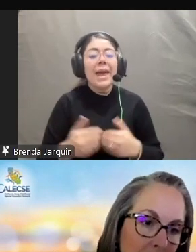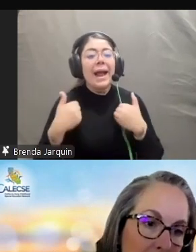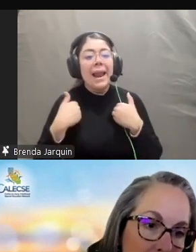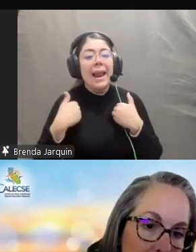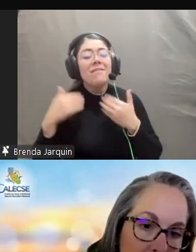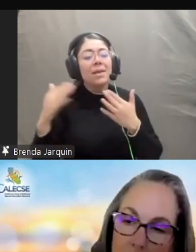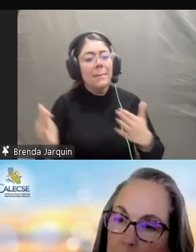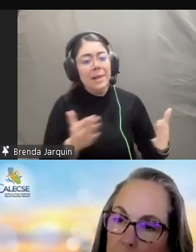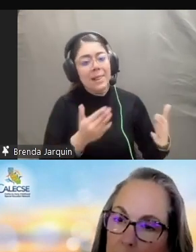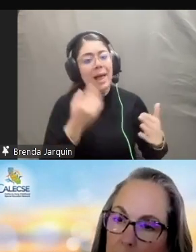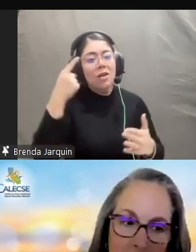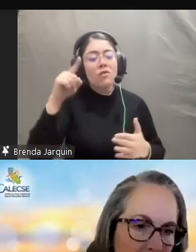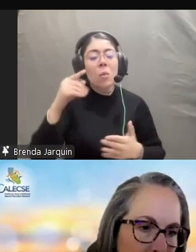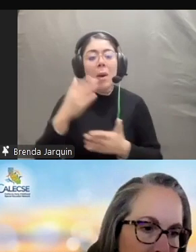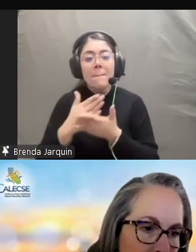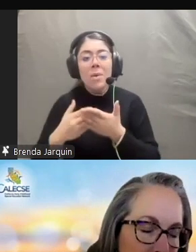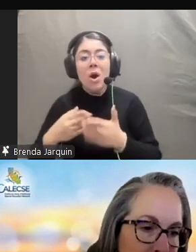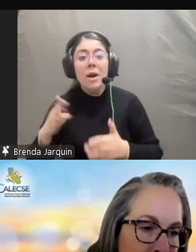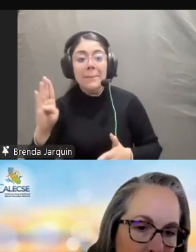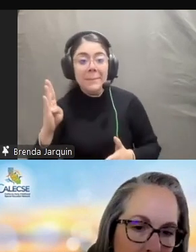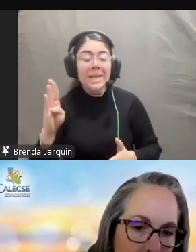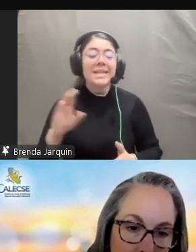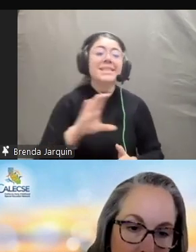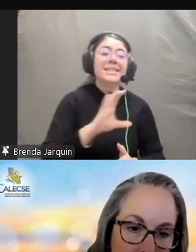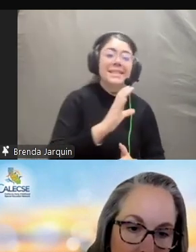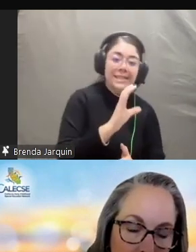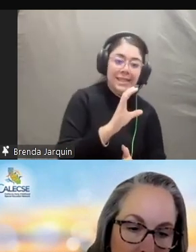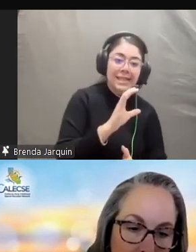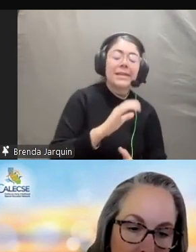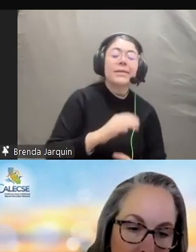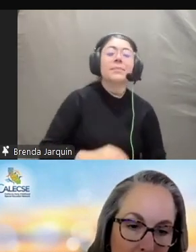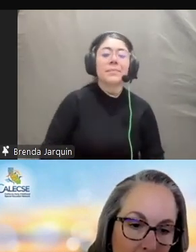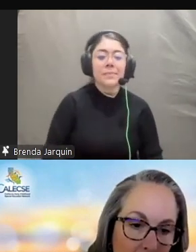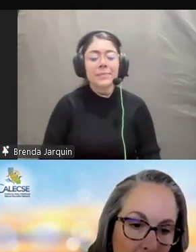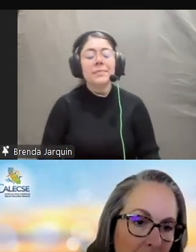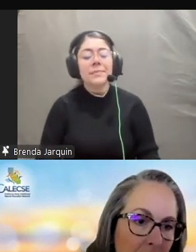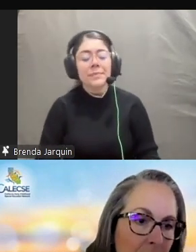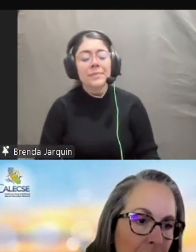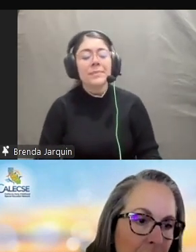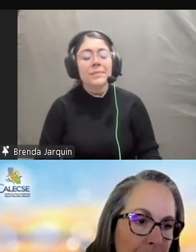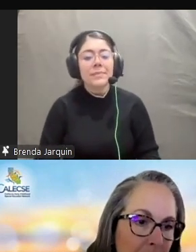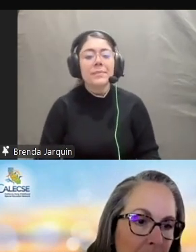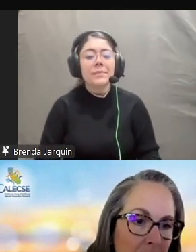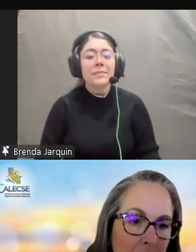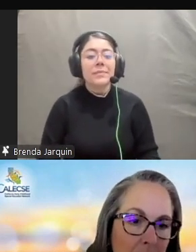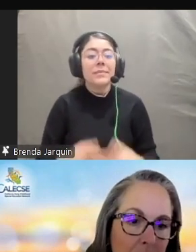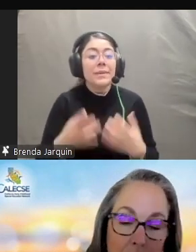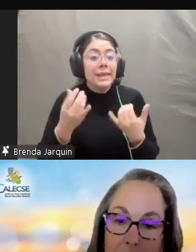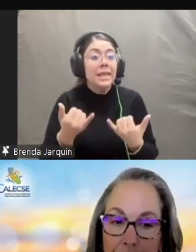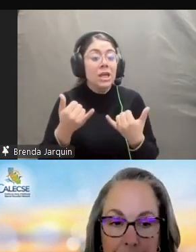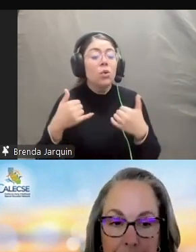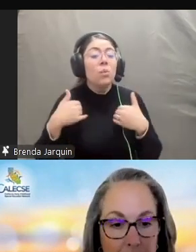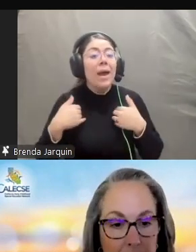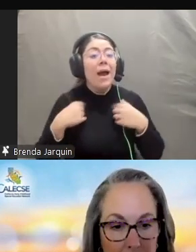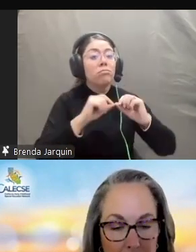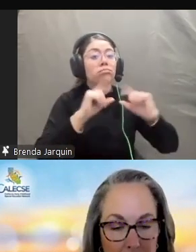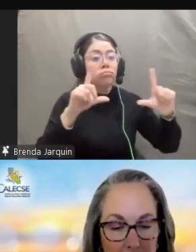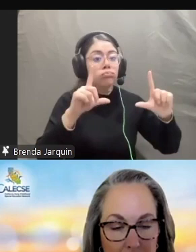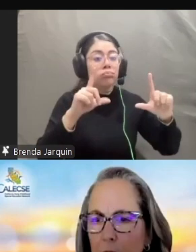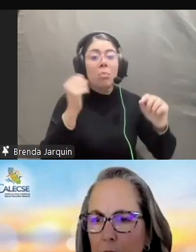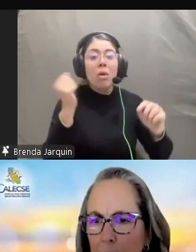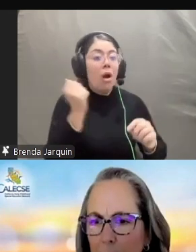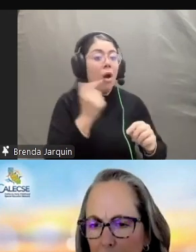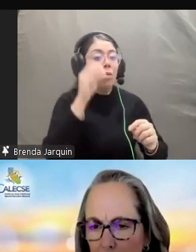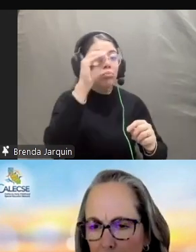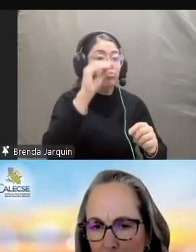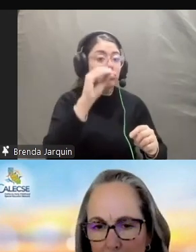Next slide, please. Here is a page of all the links. Particularly